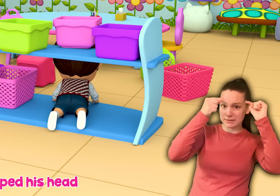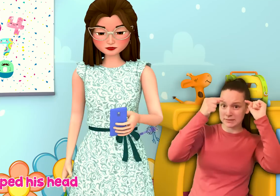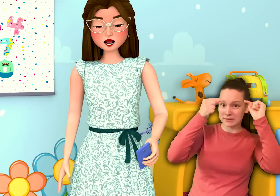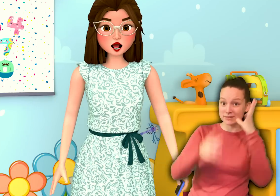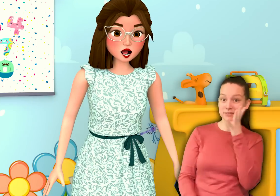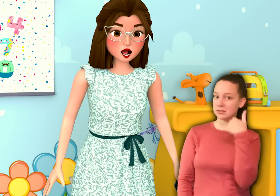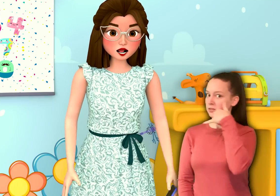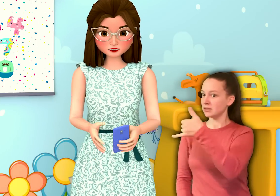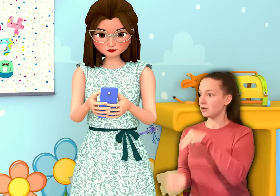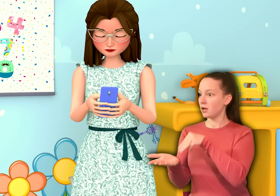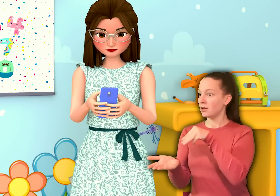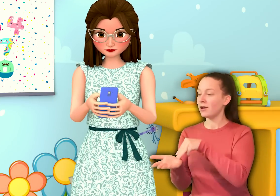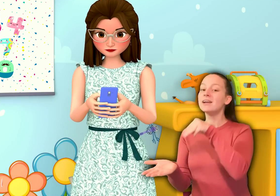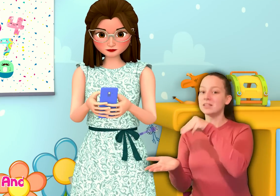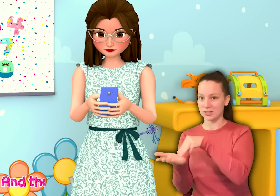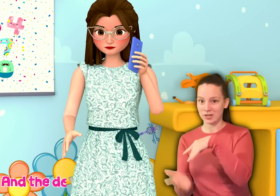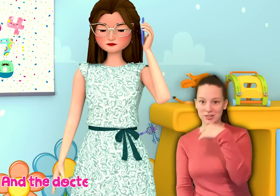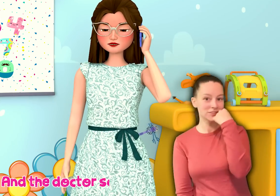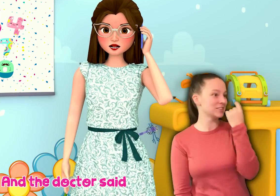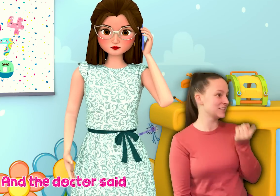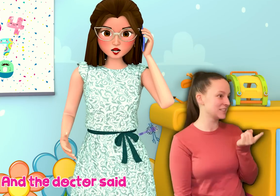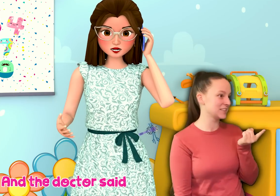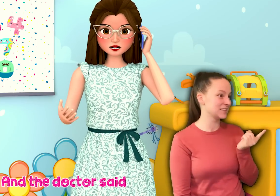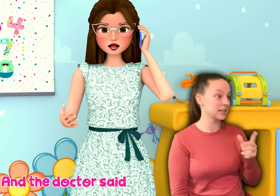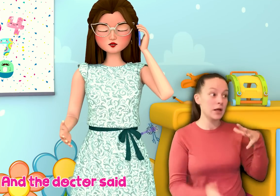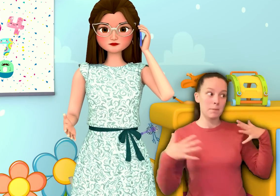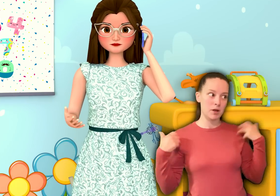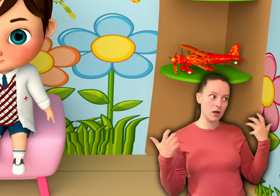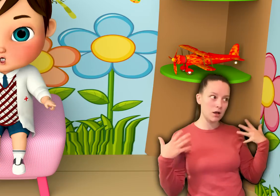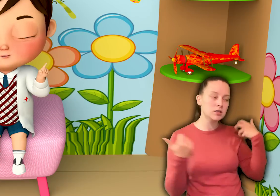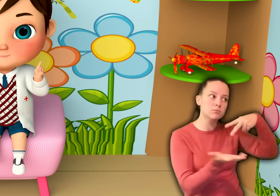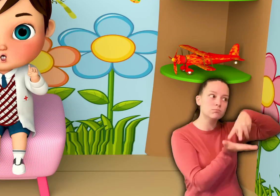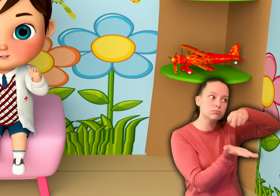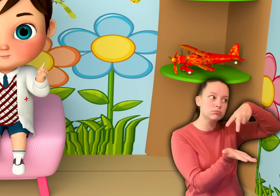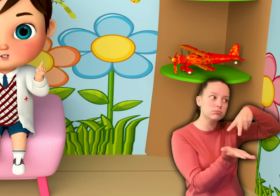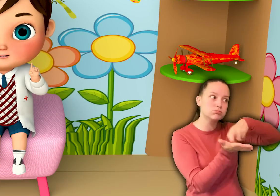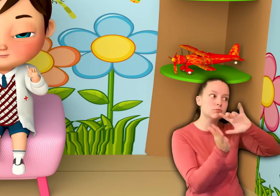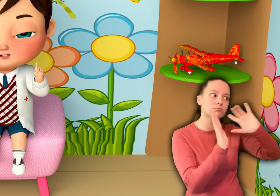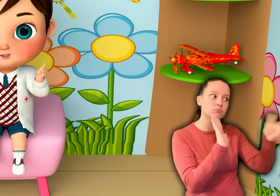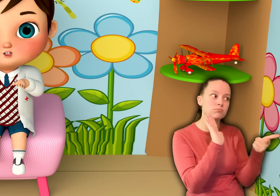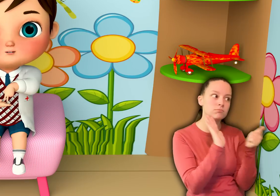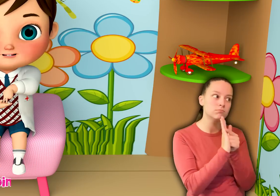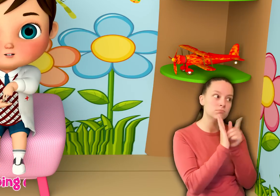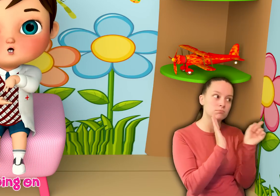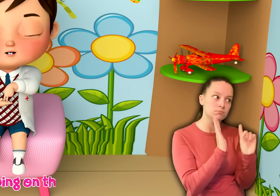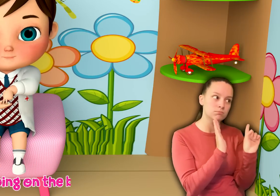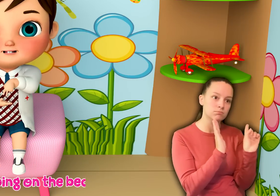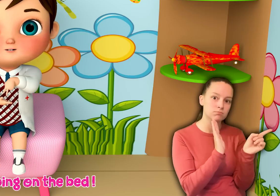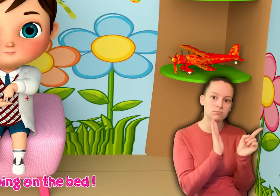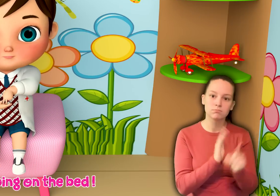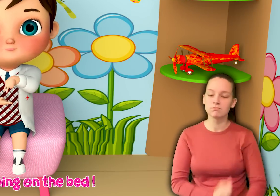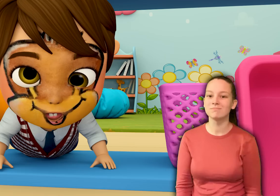his head so mama called the doctor and the doctor said no more monkeys jumping